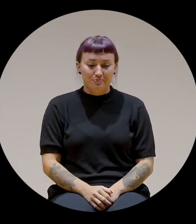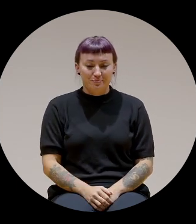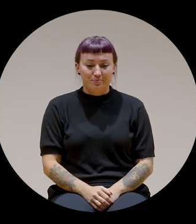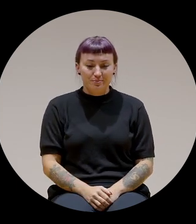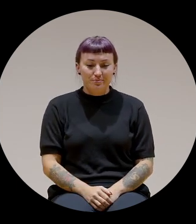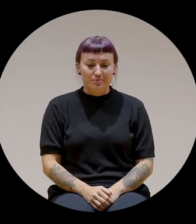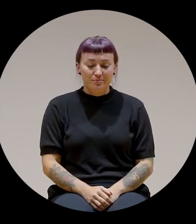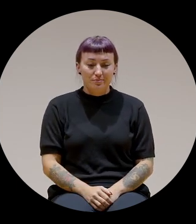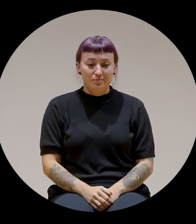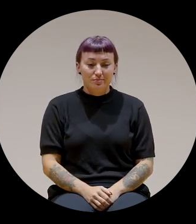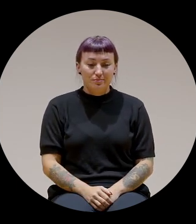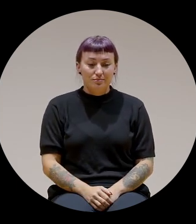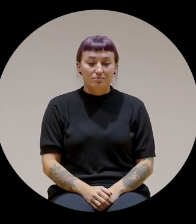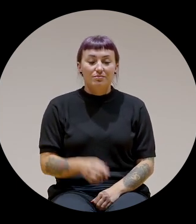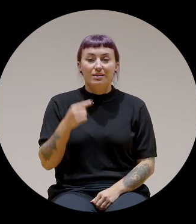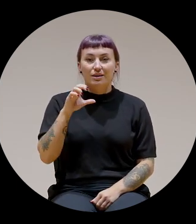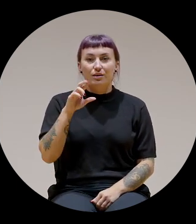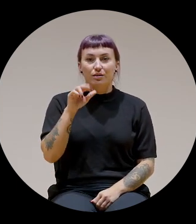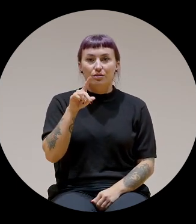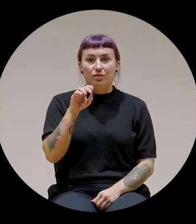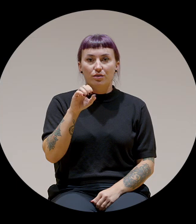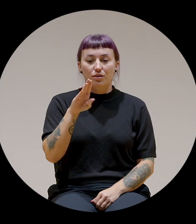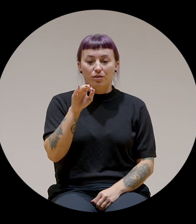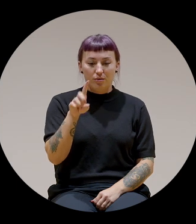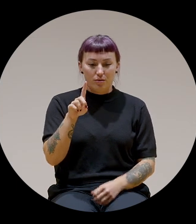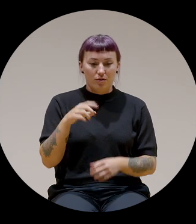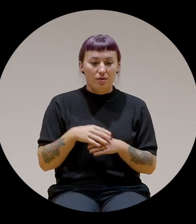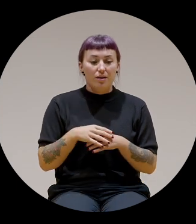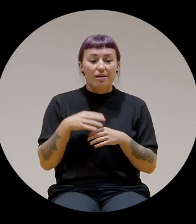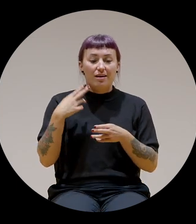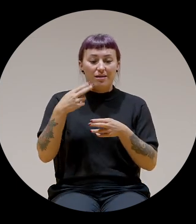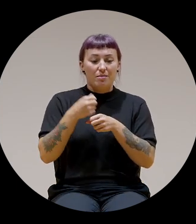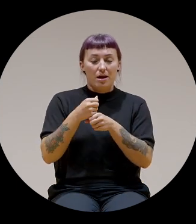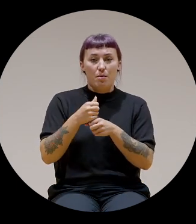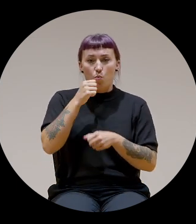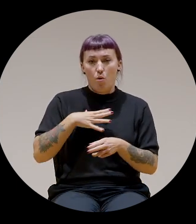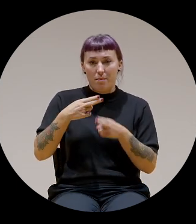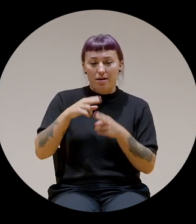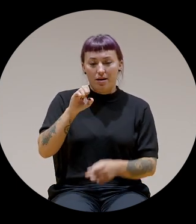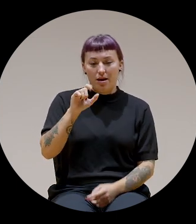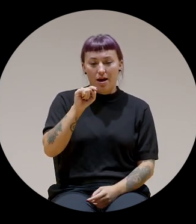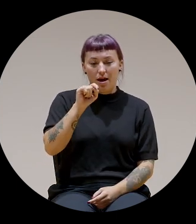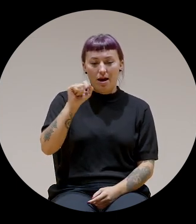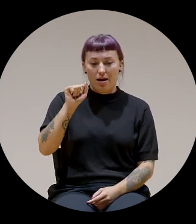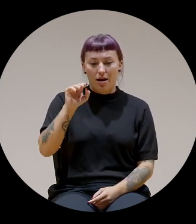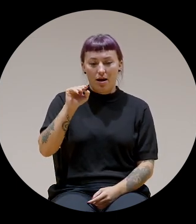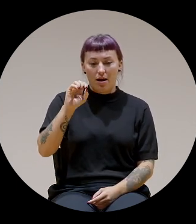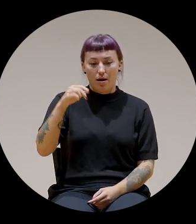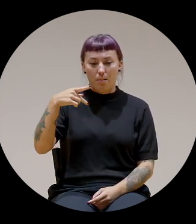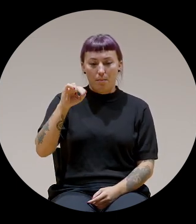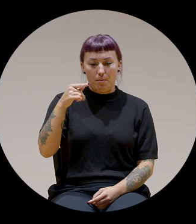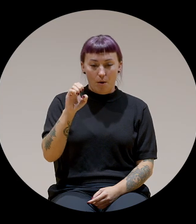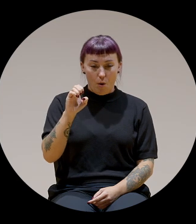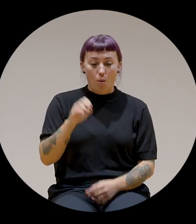particular. This cradle board was made by a Kiowa woman named Etta Mopop, and we have both